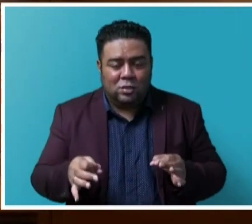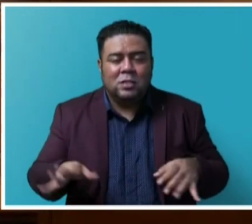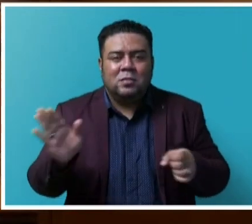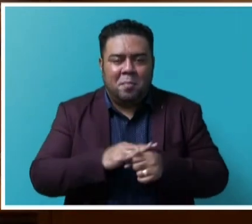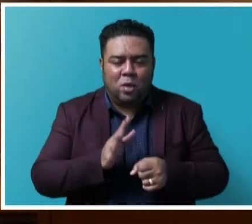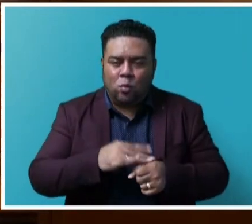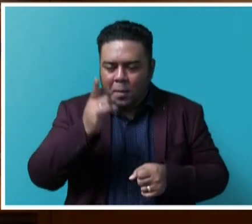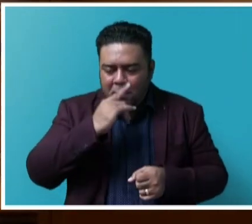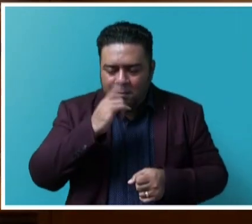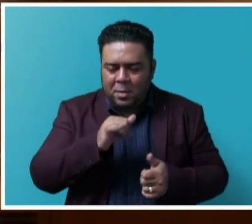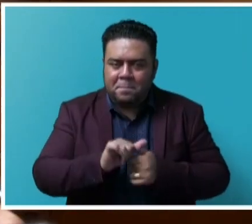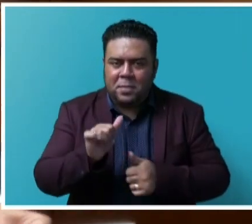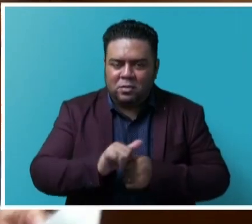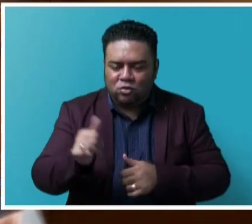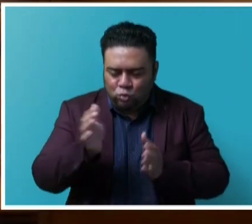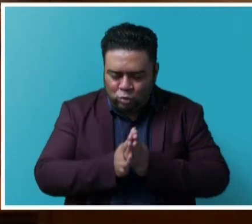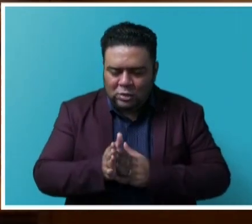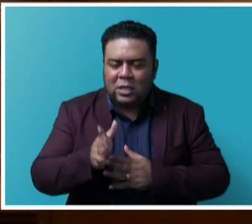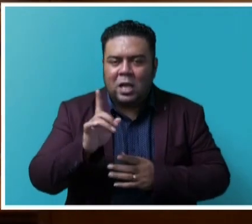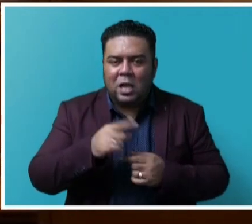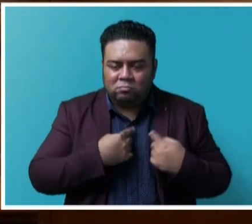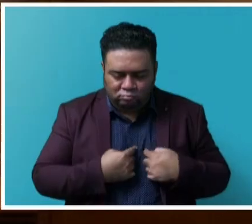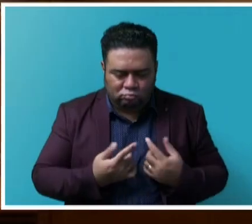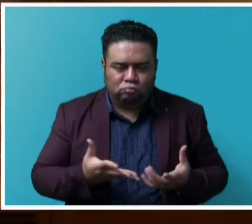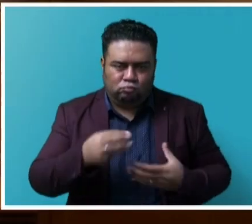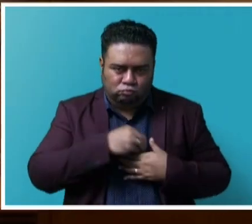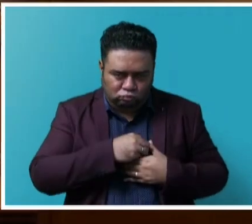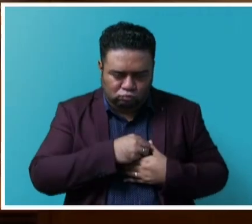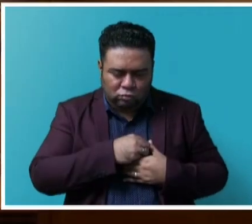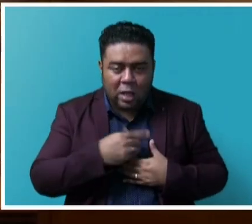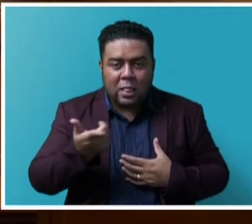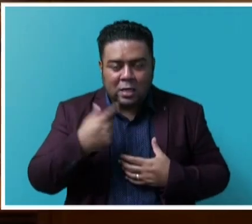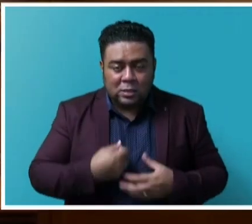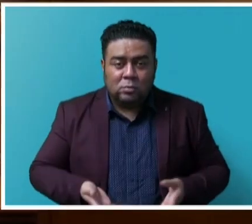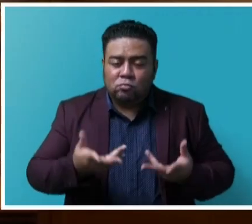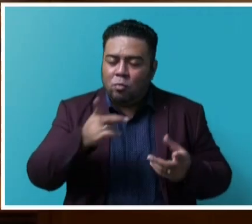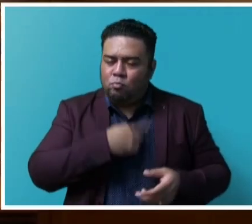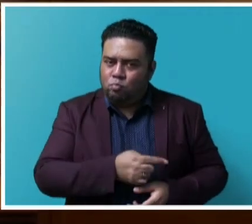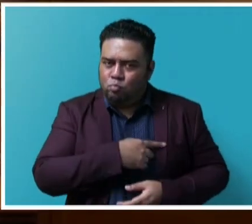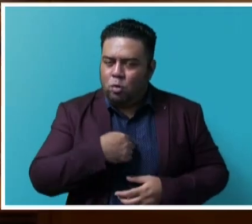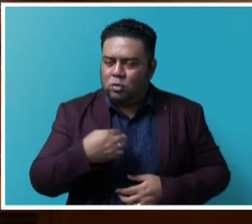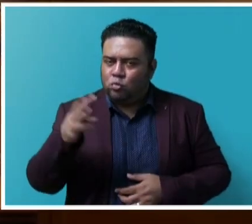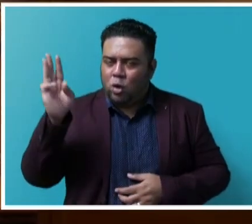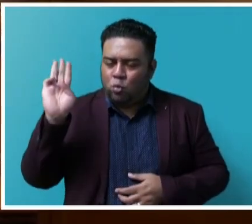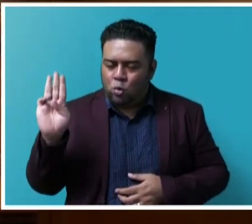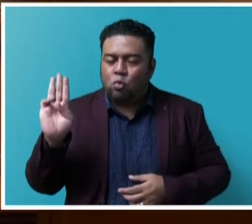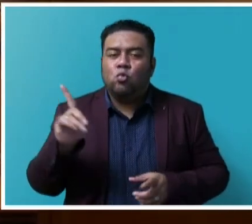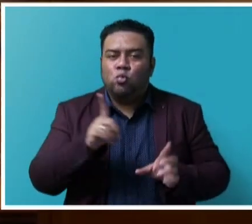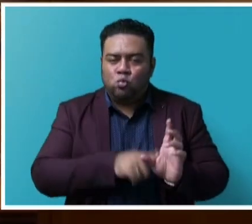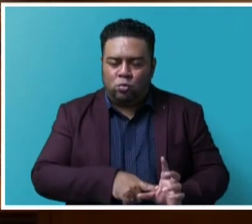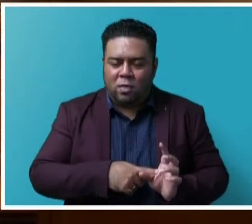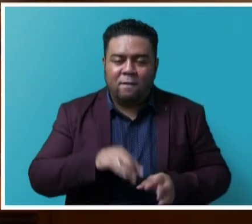with the people's best interests at heart. Let us commit and promise to our youth the future of this great